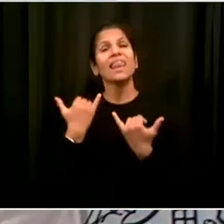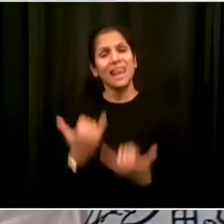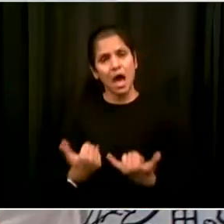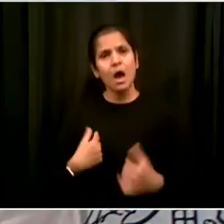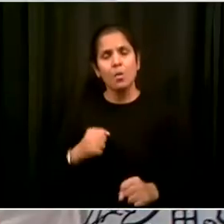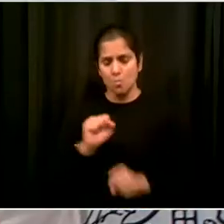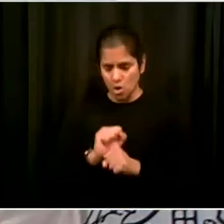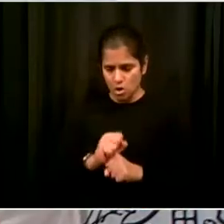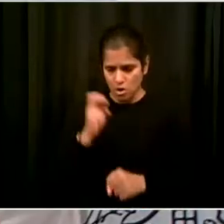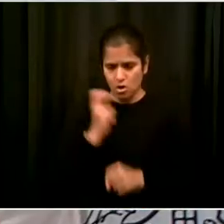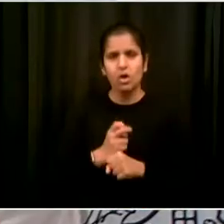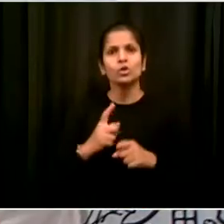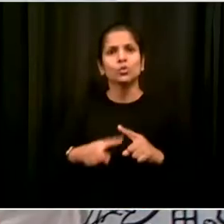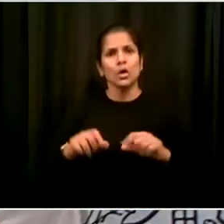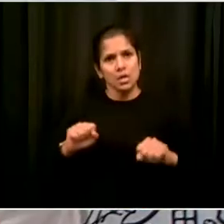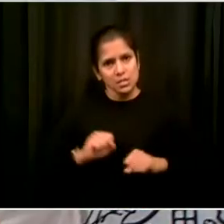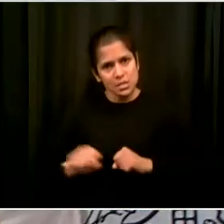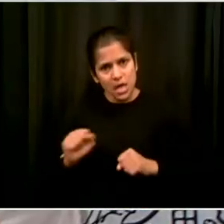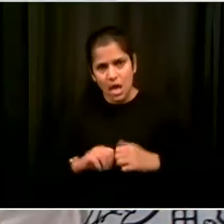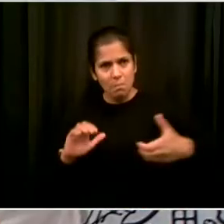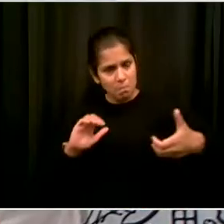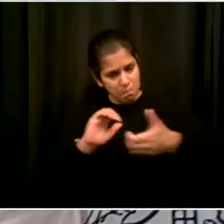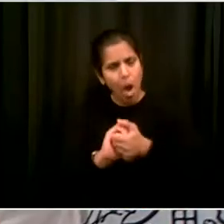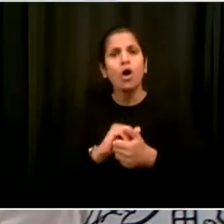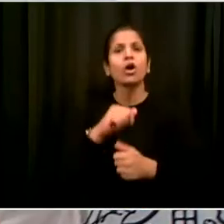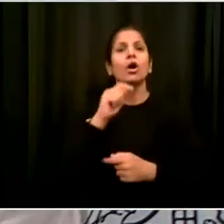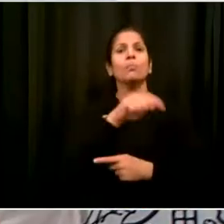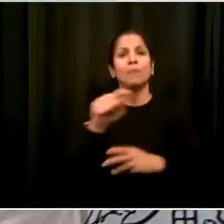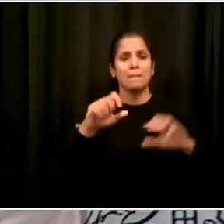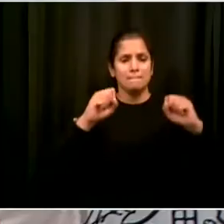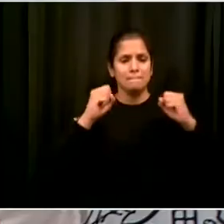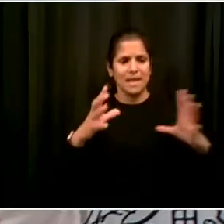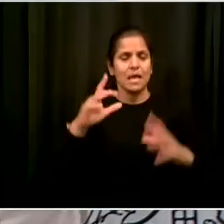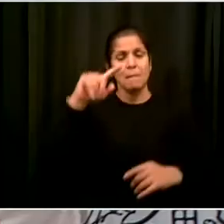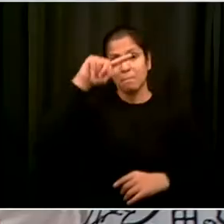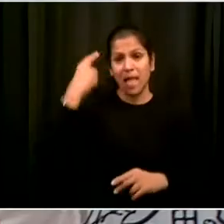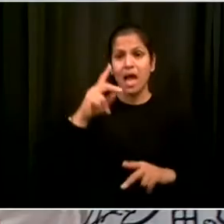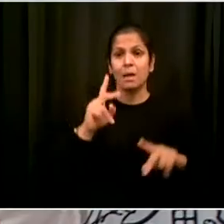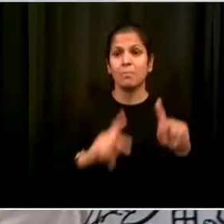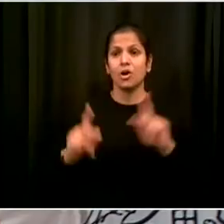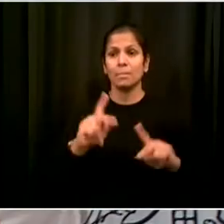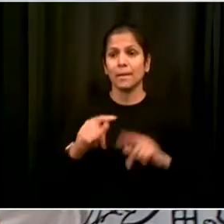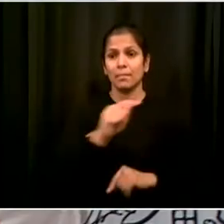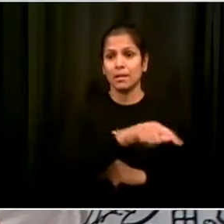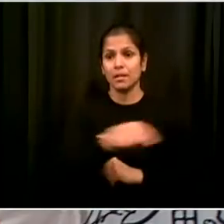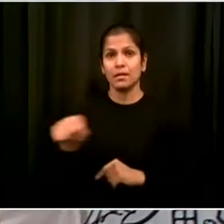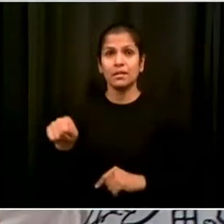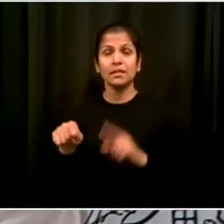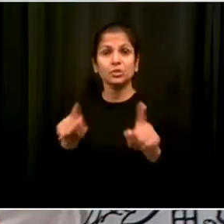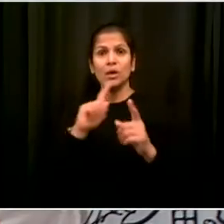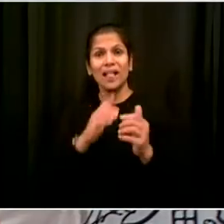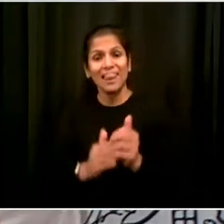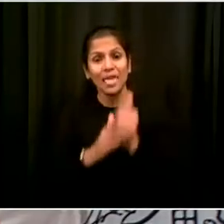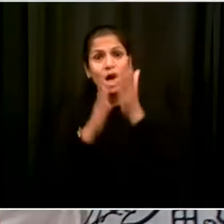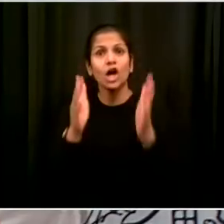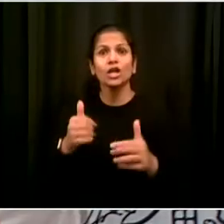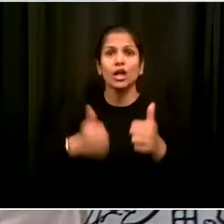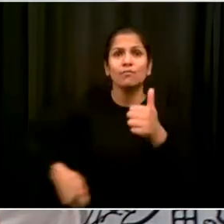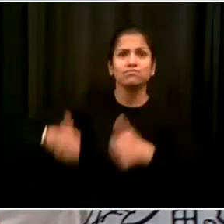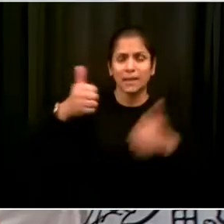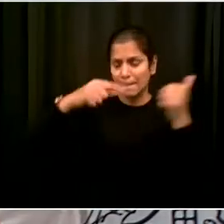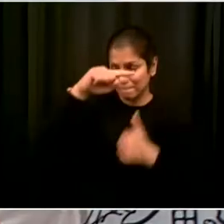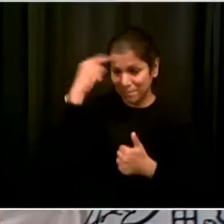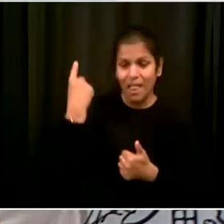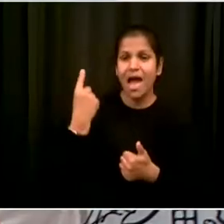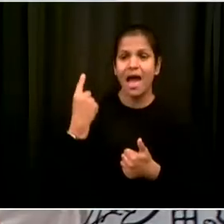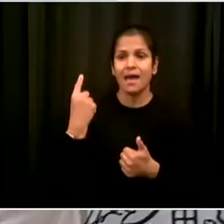of color playing key roles, people who are trying with every fiber in their being to change that history and